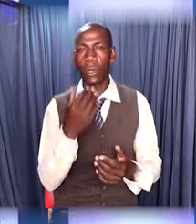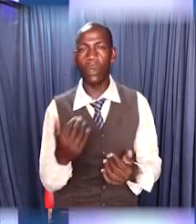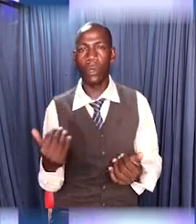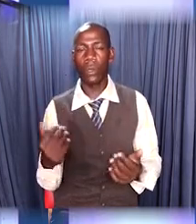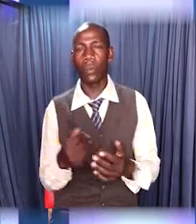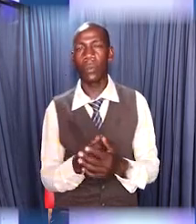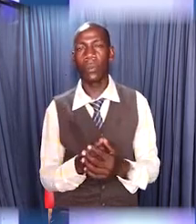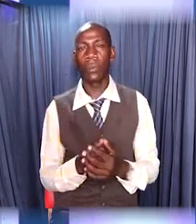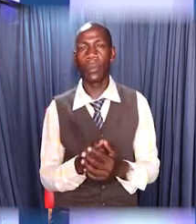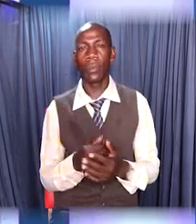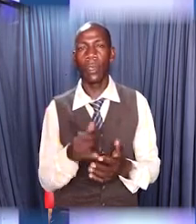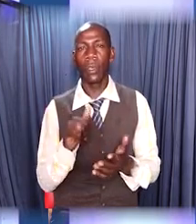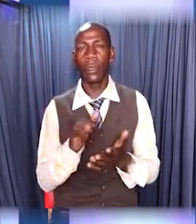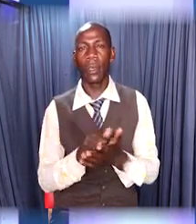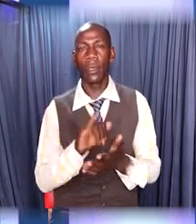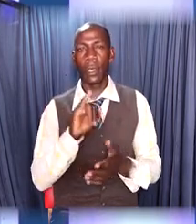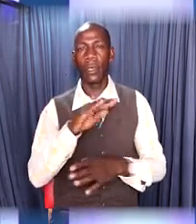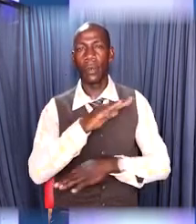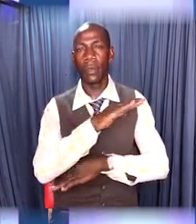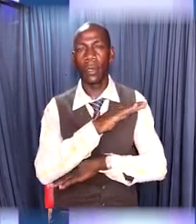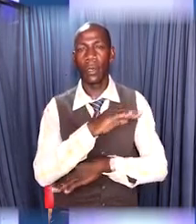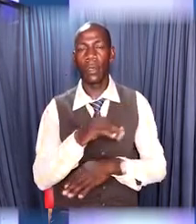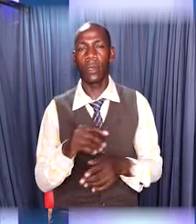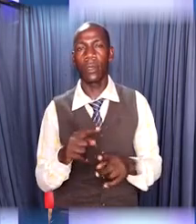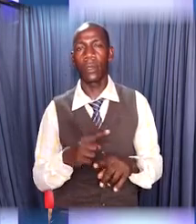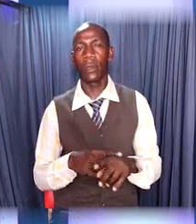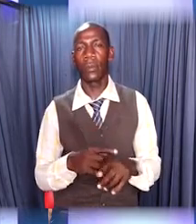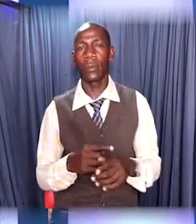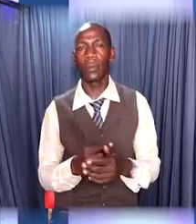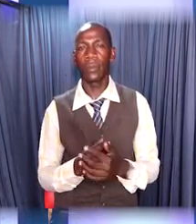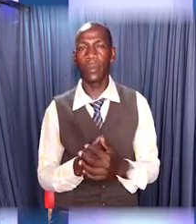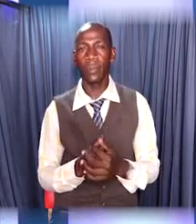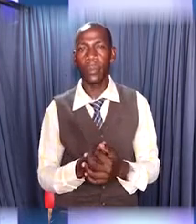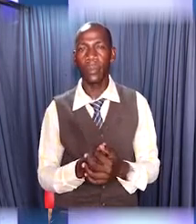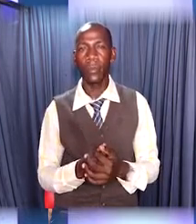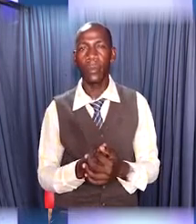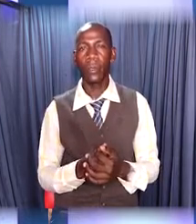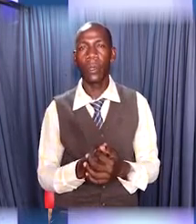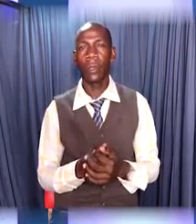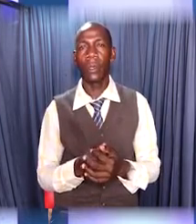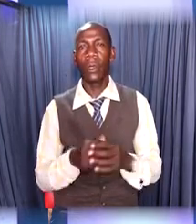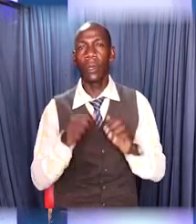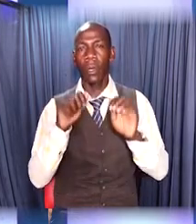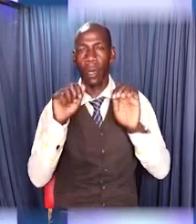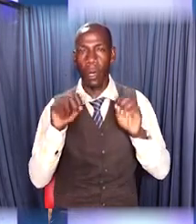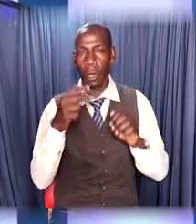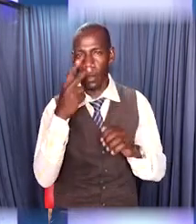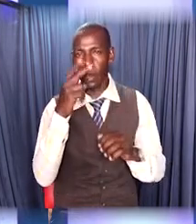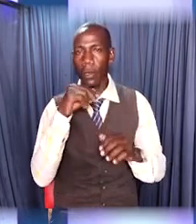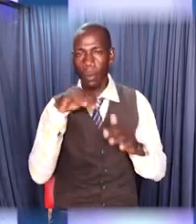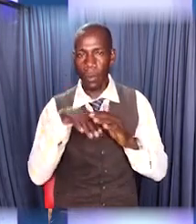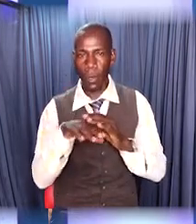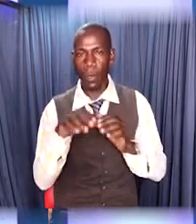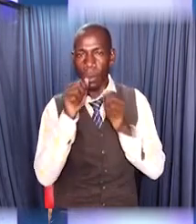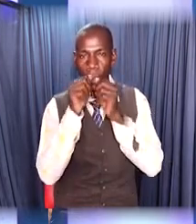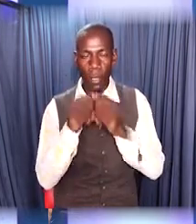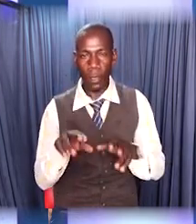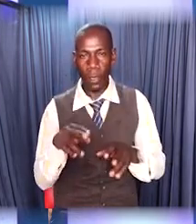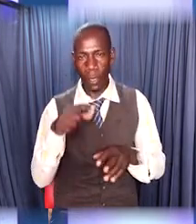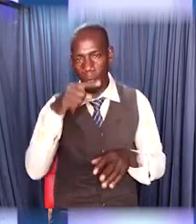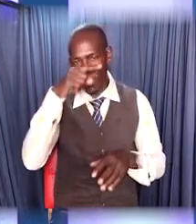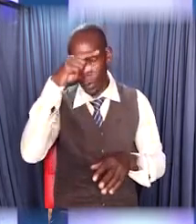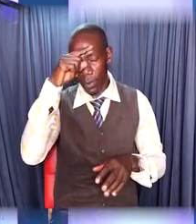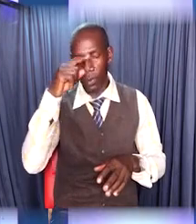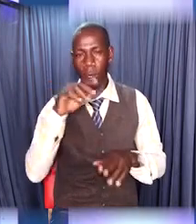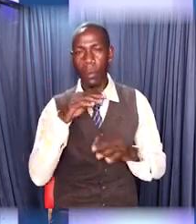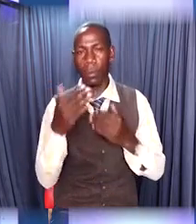you and your child. Hiyo ndio jioni. That is the evening hour. Naweza kuona ufikii baraka. And you can see you don't attend blessings. Maana wewe ni mtu wa